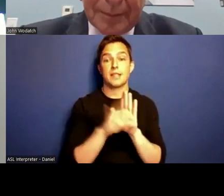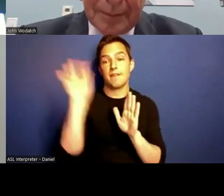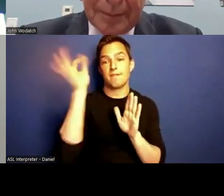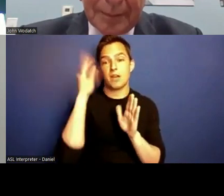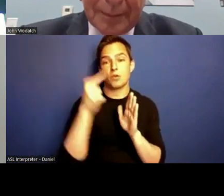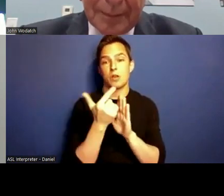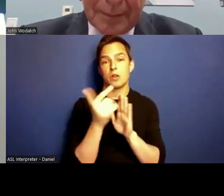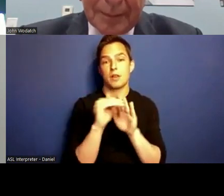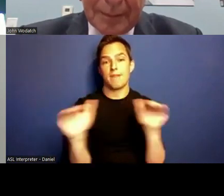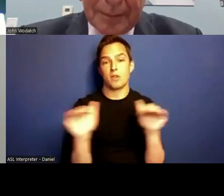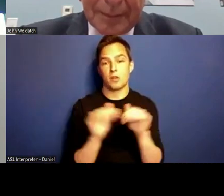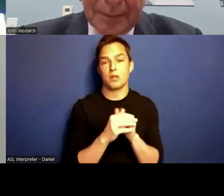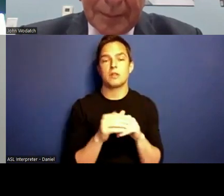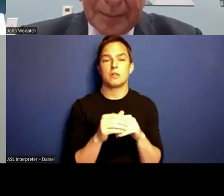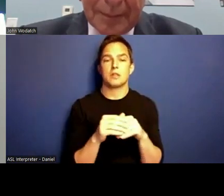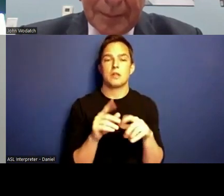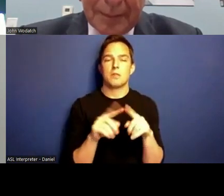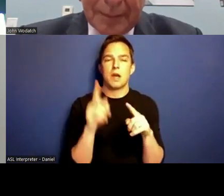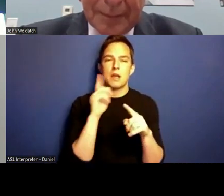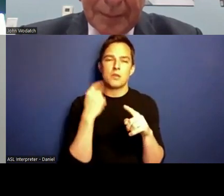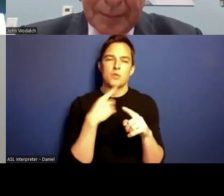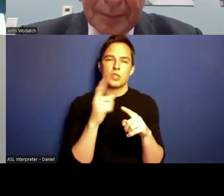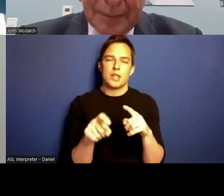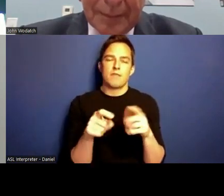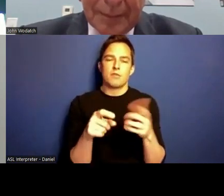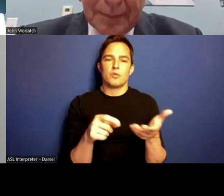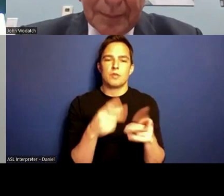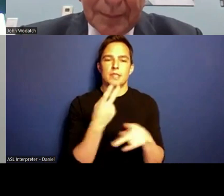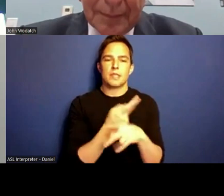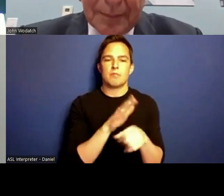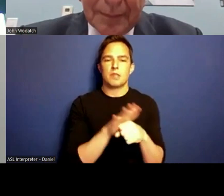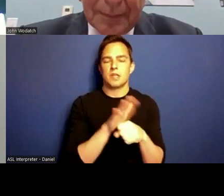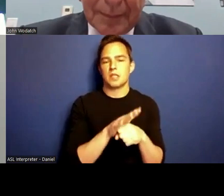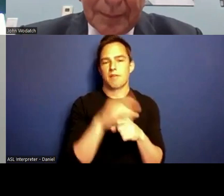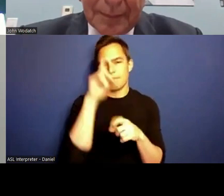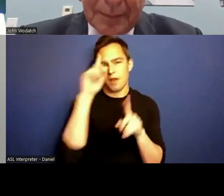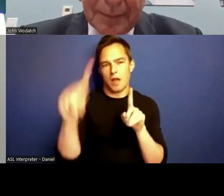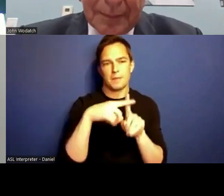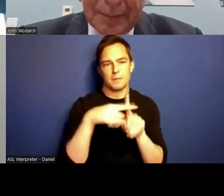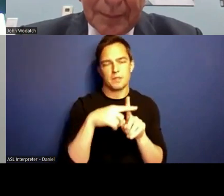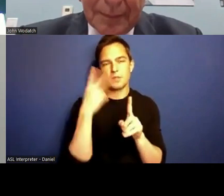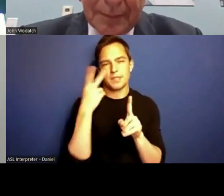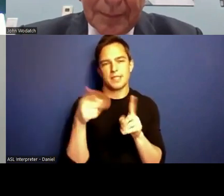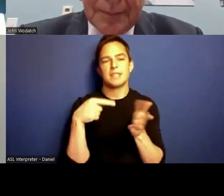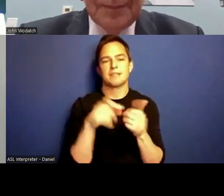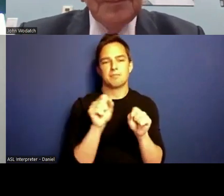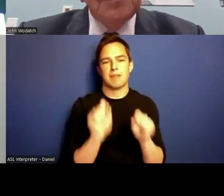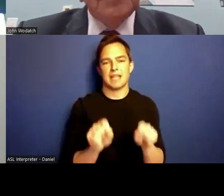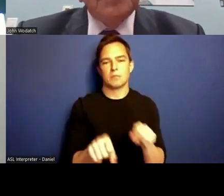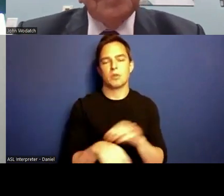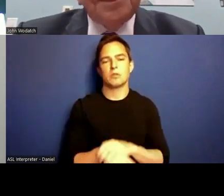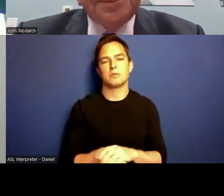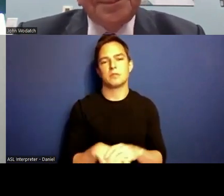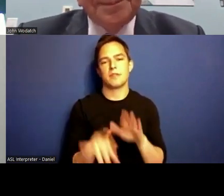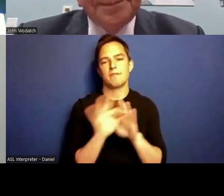level. But I think we just have to maintain enough optimism to see that it's possible and to find